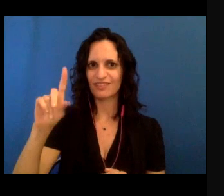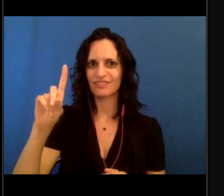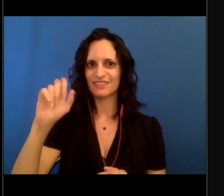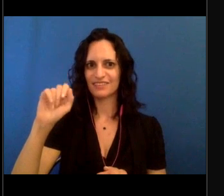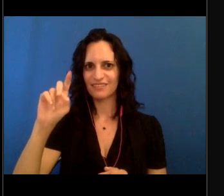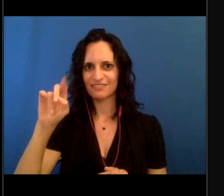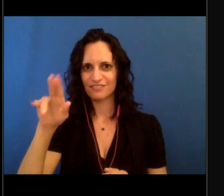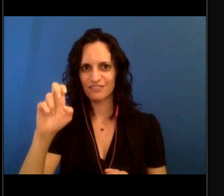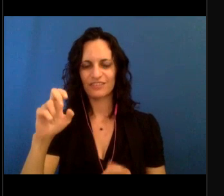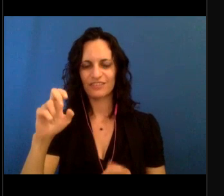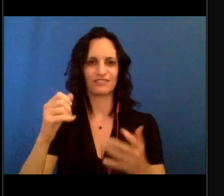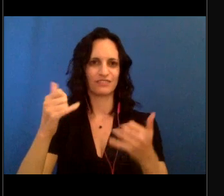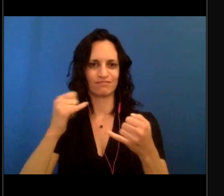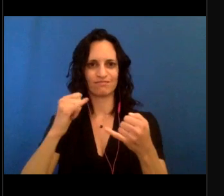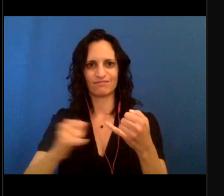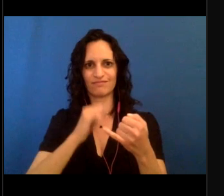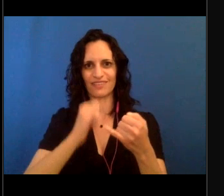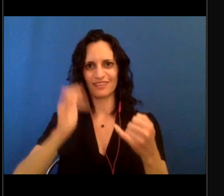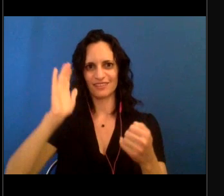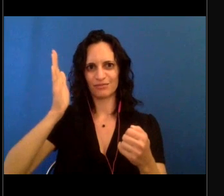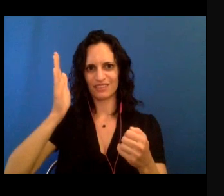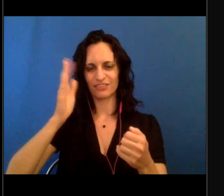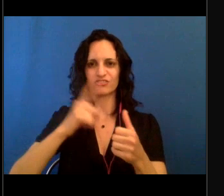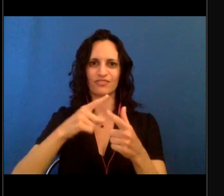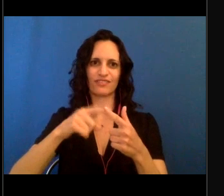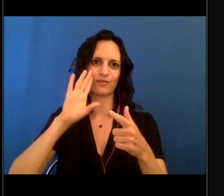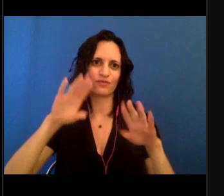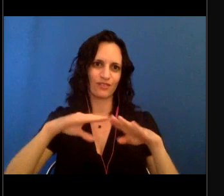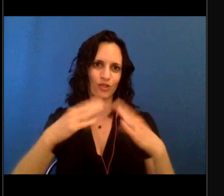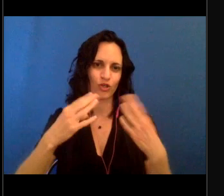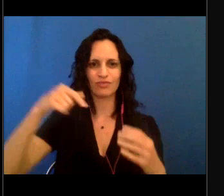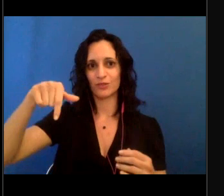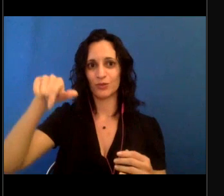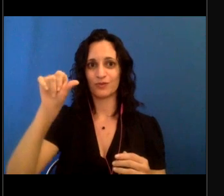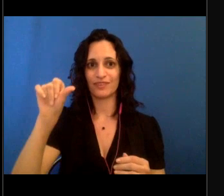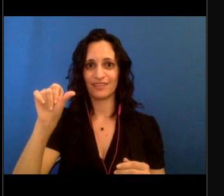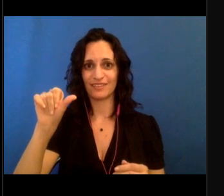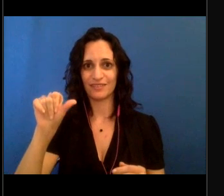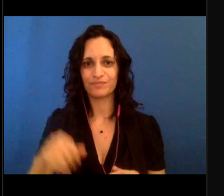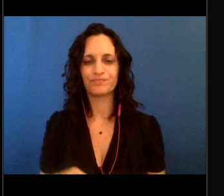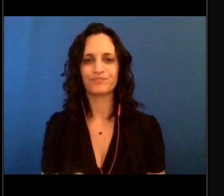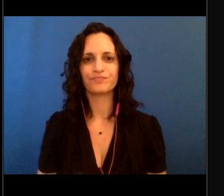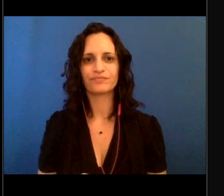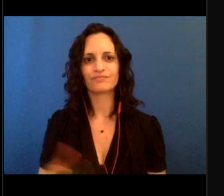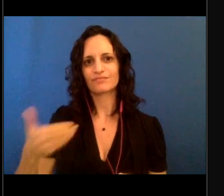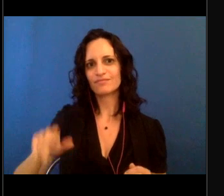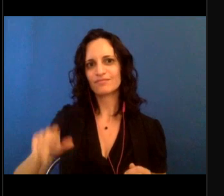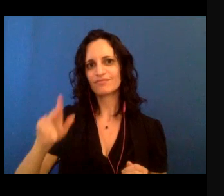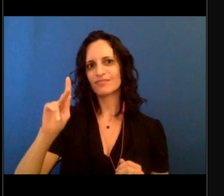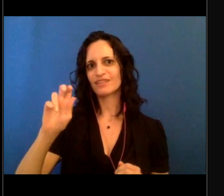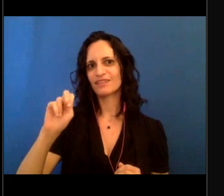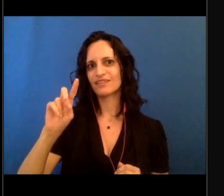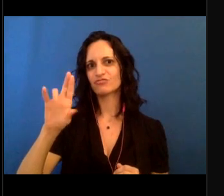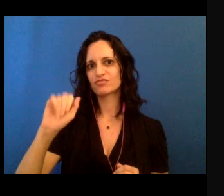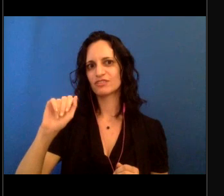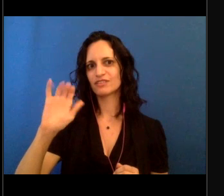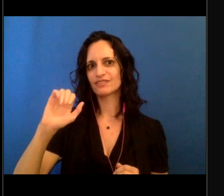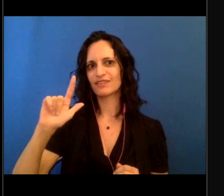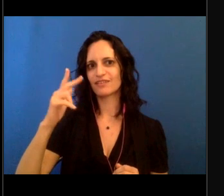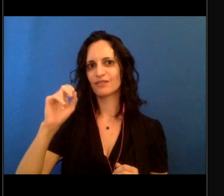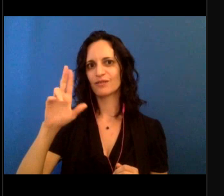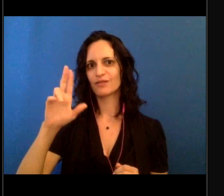last session for this, and then we'll have Q&A afterwards. So my name is Kendra Calhoun. I'm also a